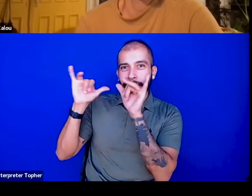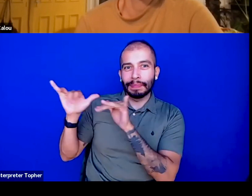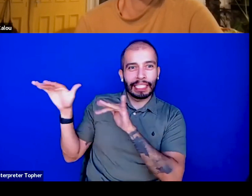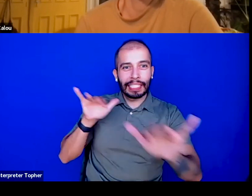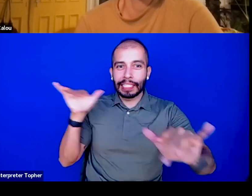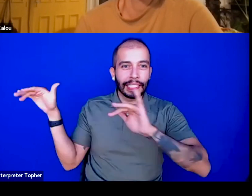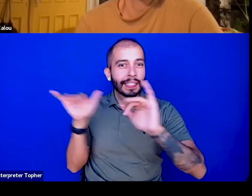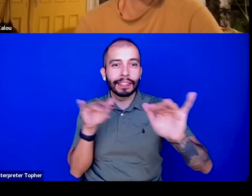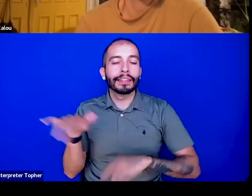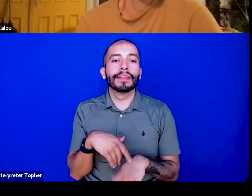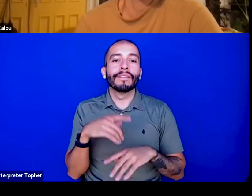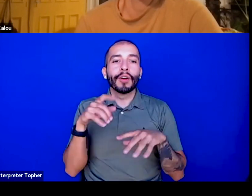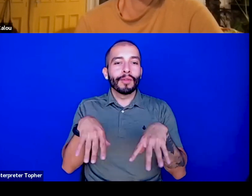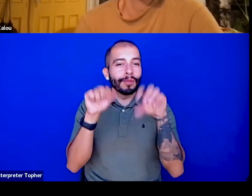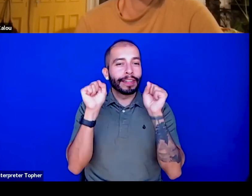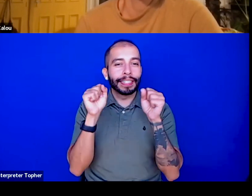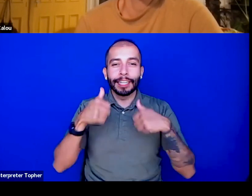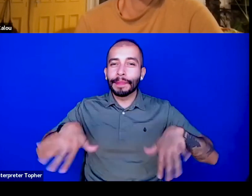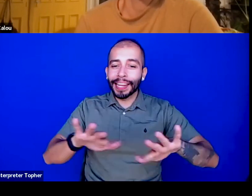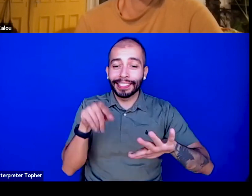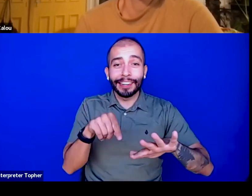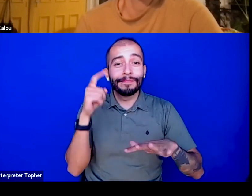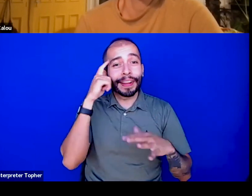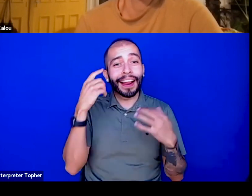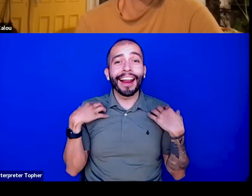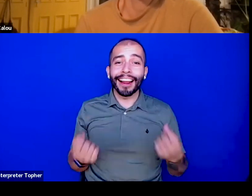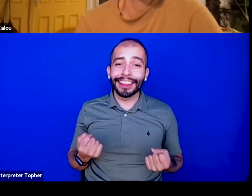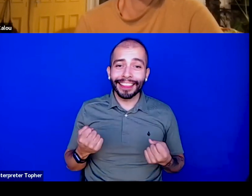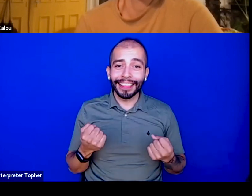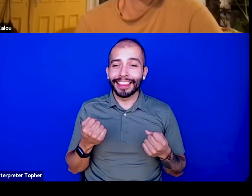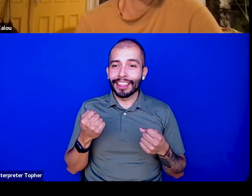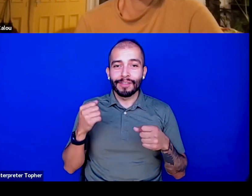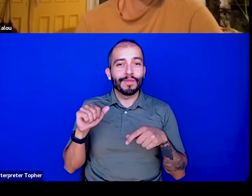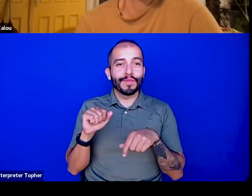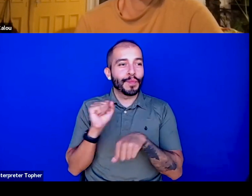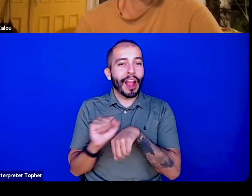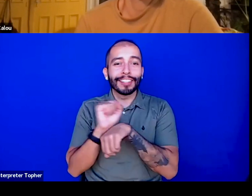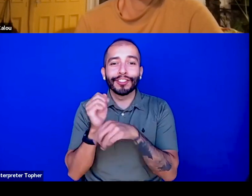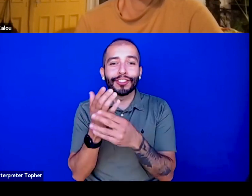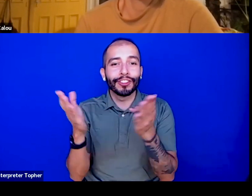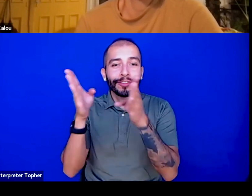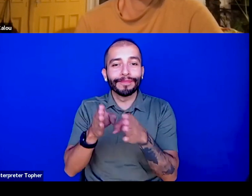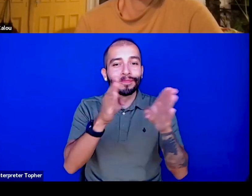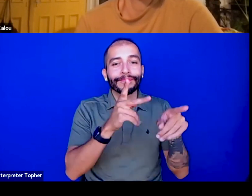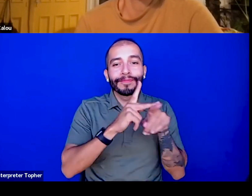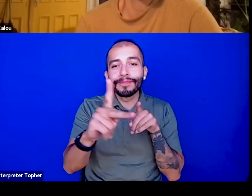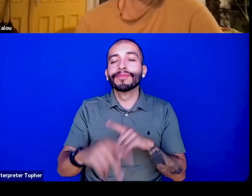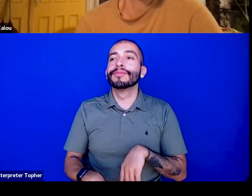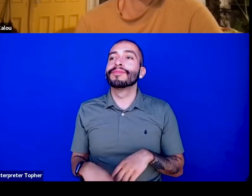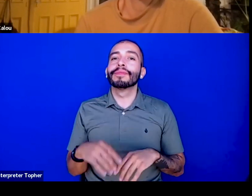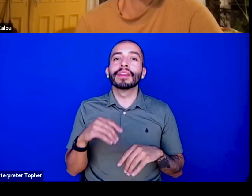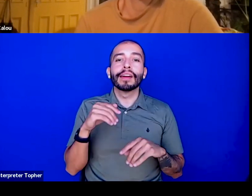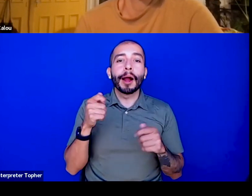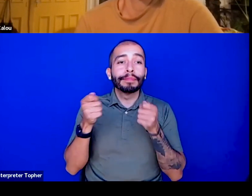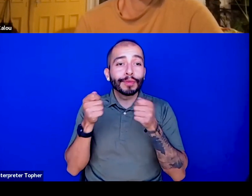practitioners, our human service professionals, our administrators, our organizers and wellness activists about